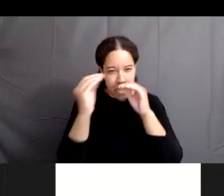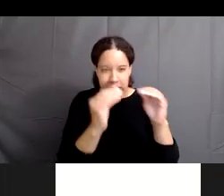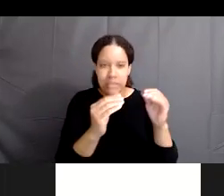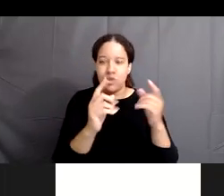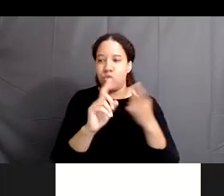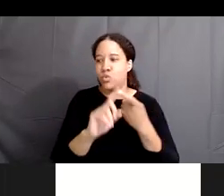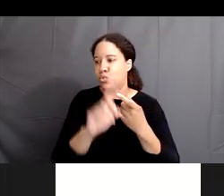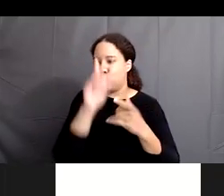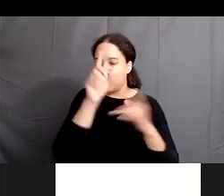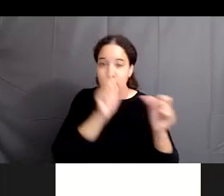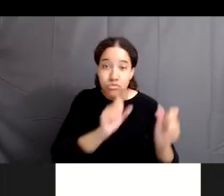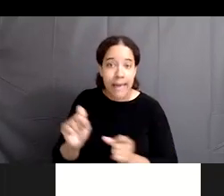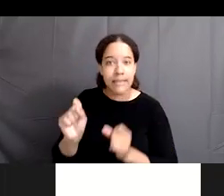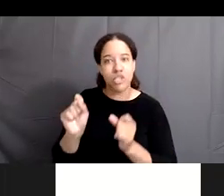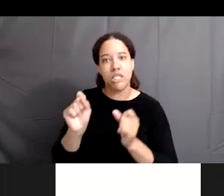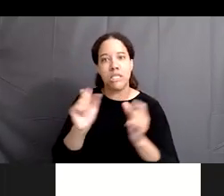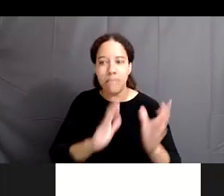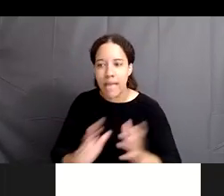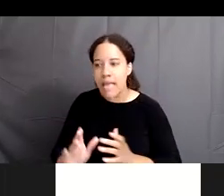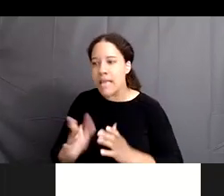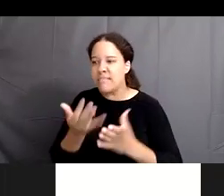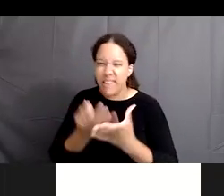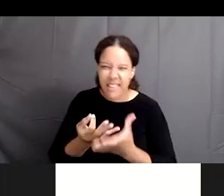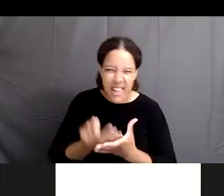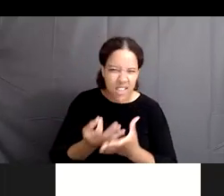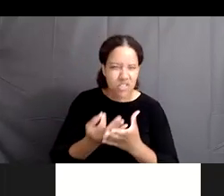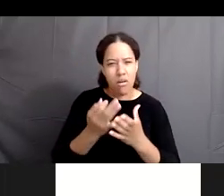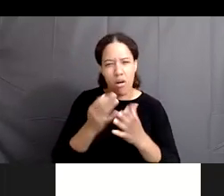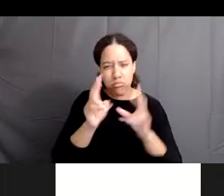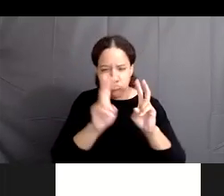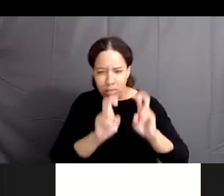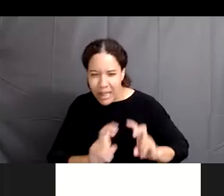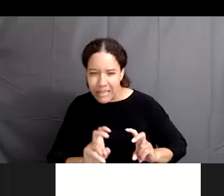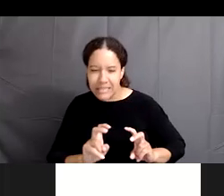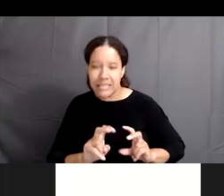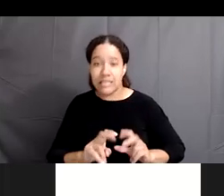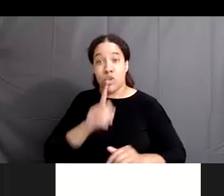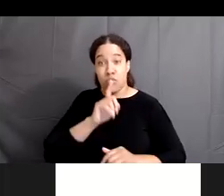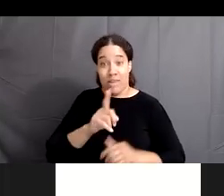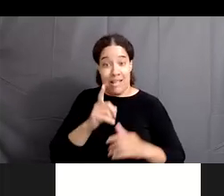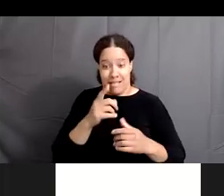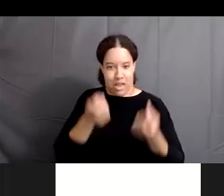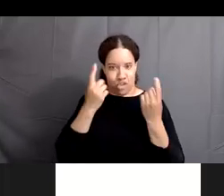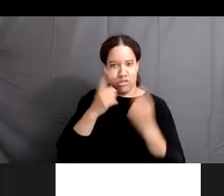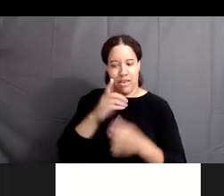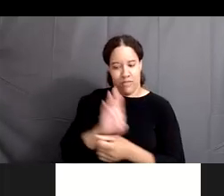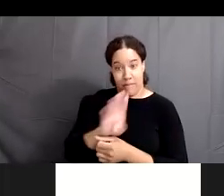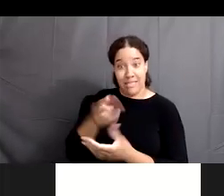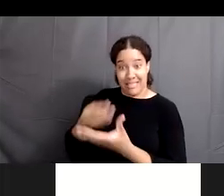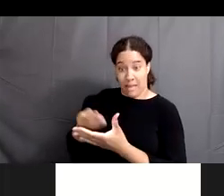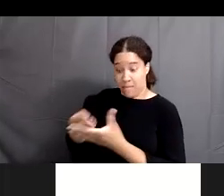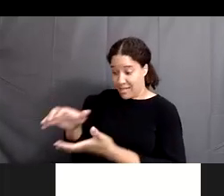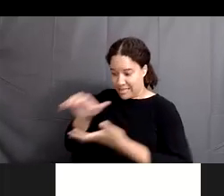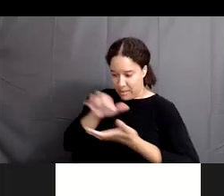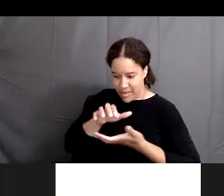talking about budgeting, financial planning, analysis, really understanding what your money that is coming in and going out of that business is all about,